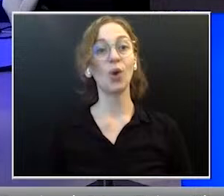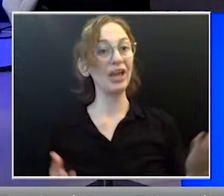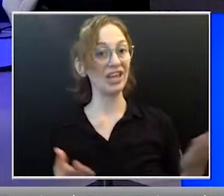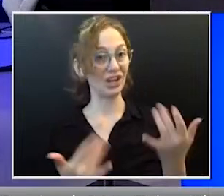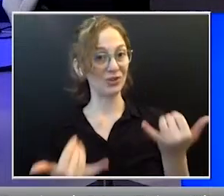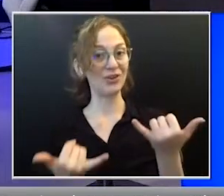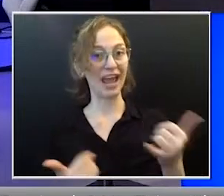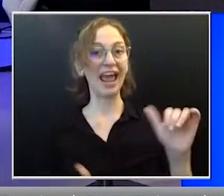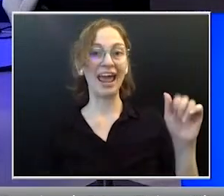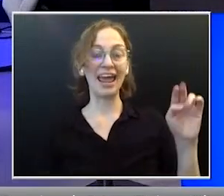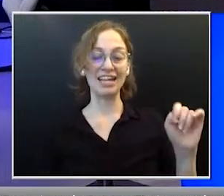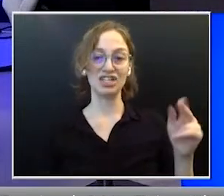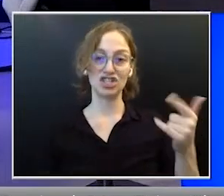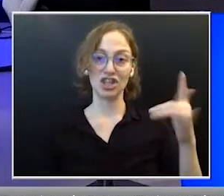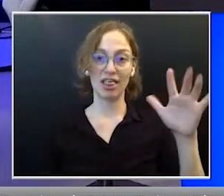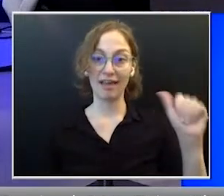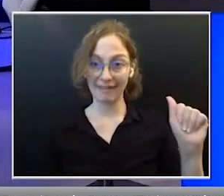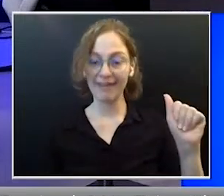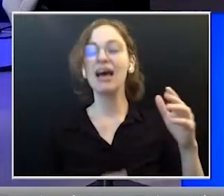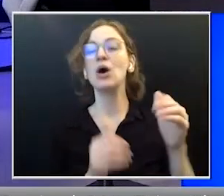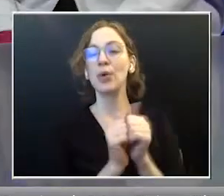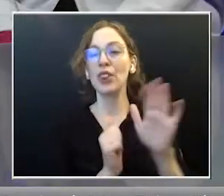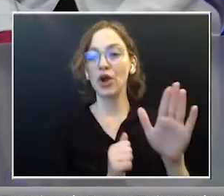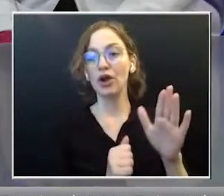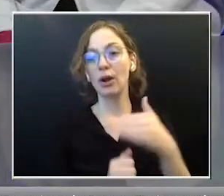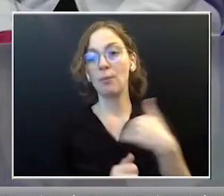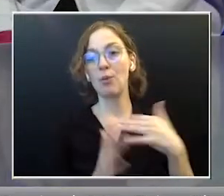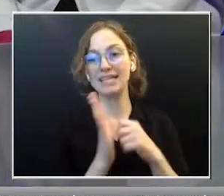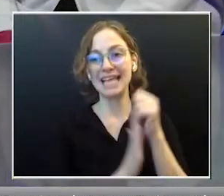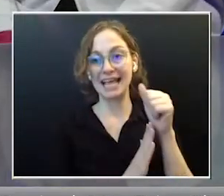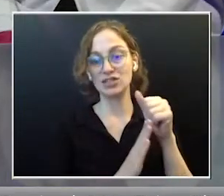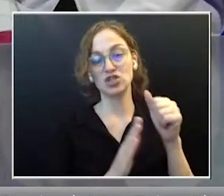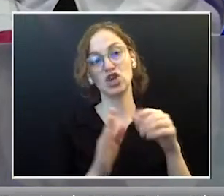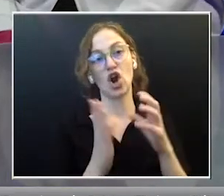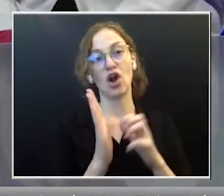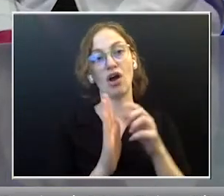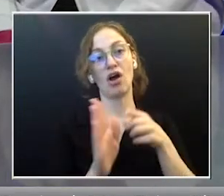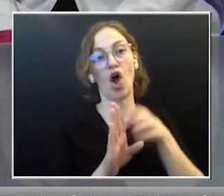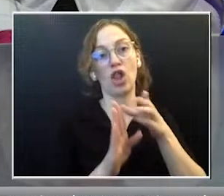Candiano, along with her breast cancer oncologist, Dr. Carol Fabian. And we also have